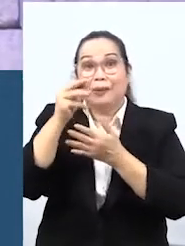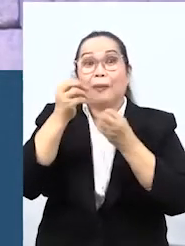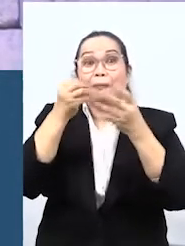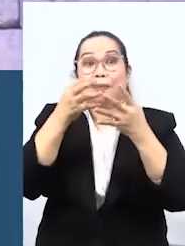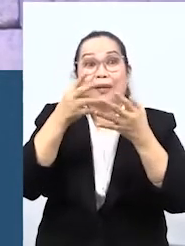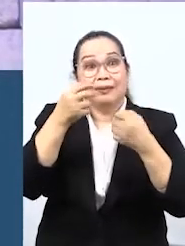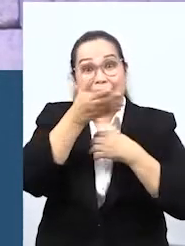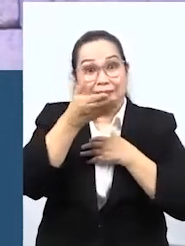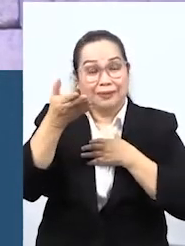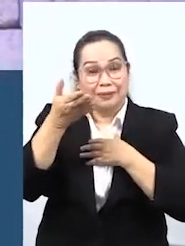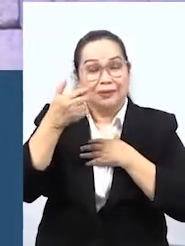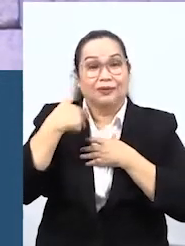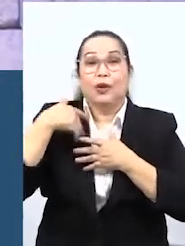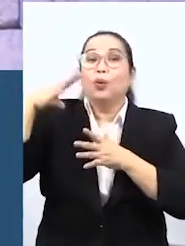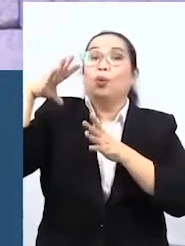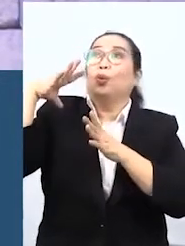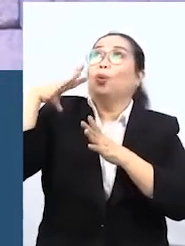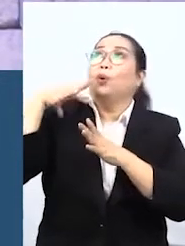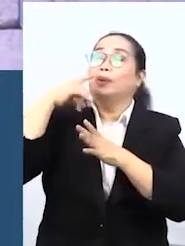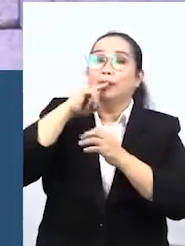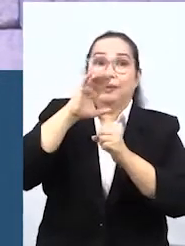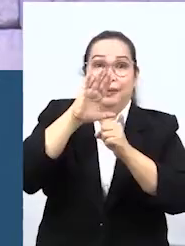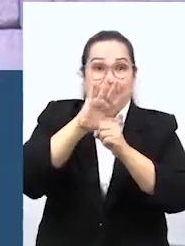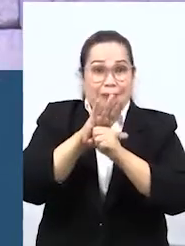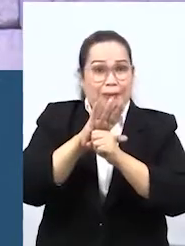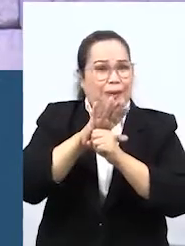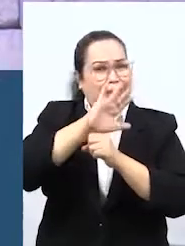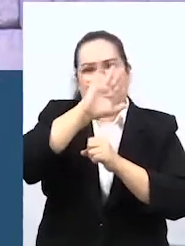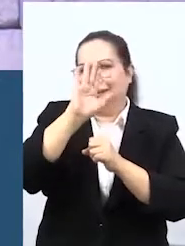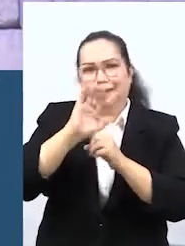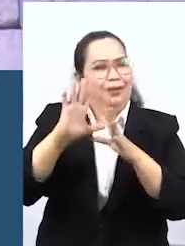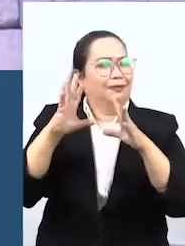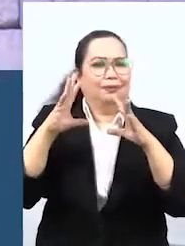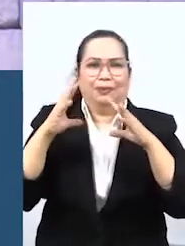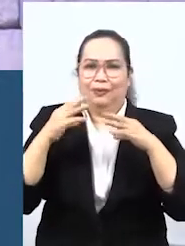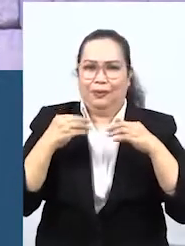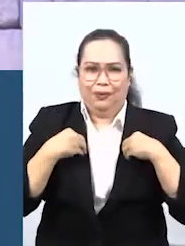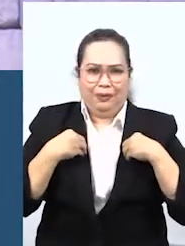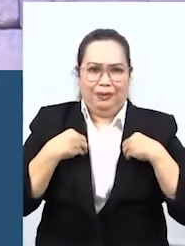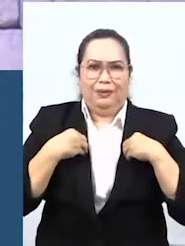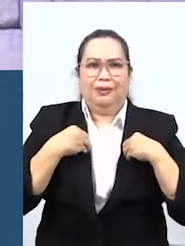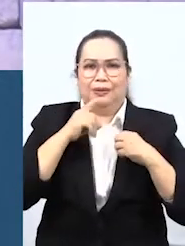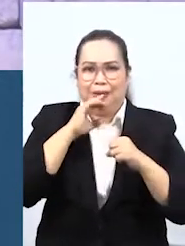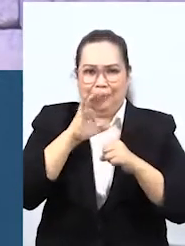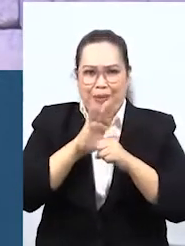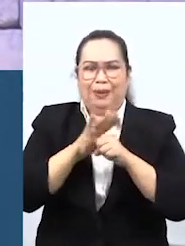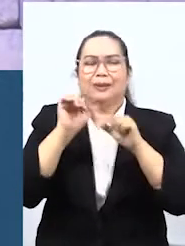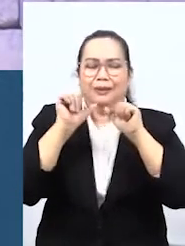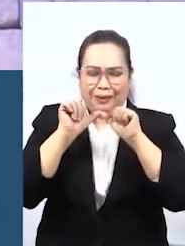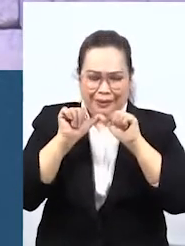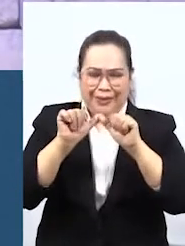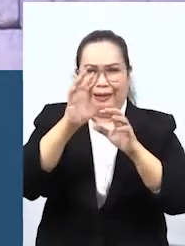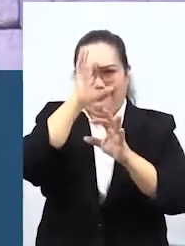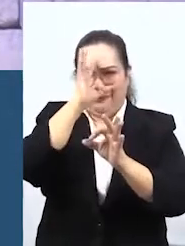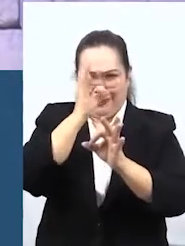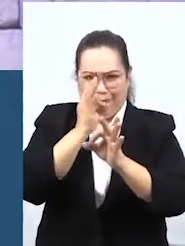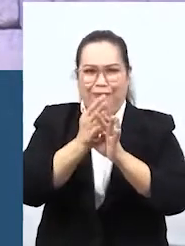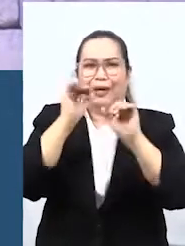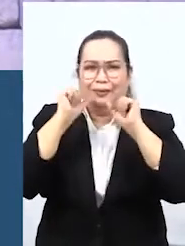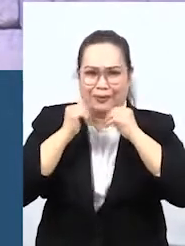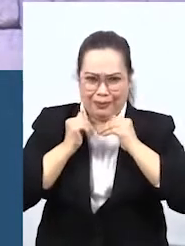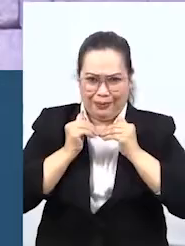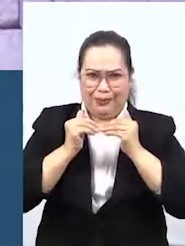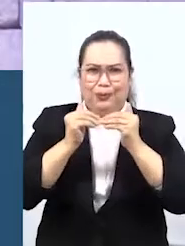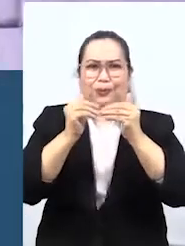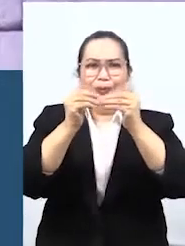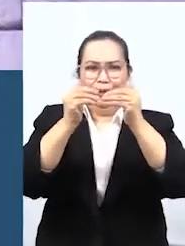them have been waiting for the Promise and they never received the promise but they kept on they kept the faith so